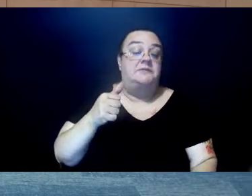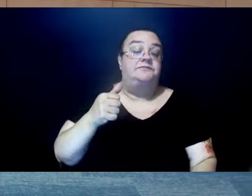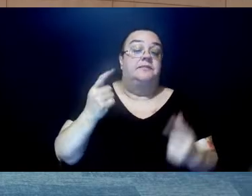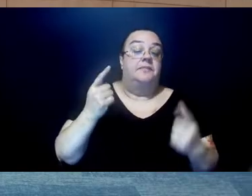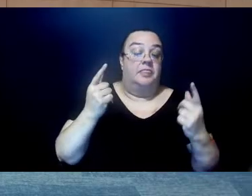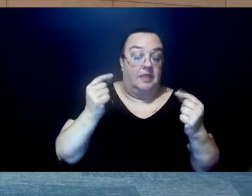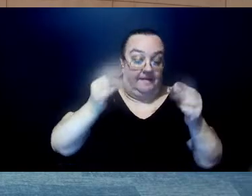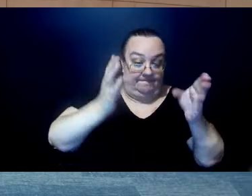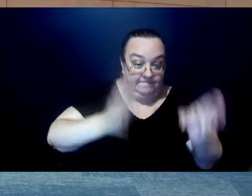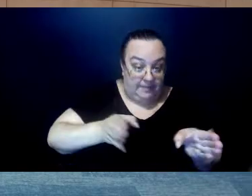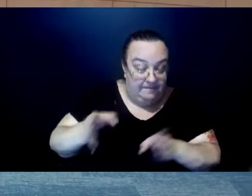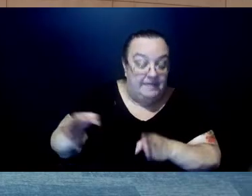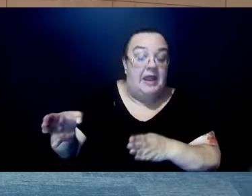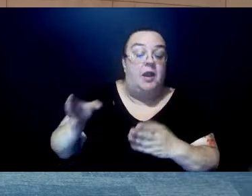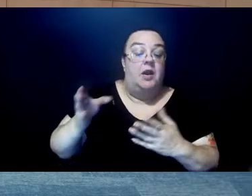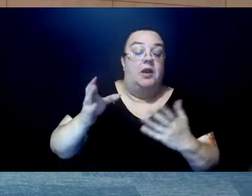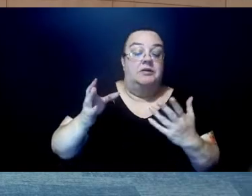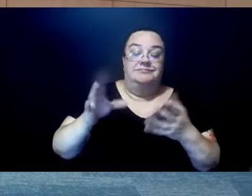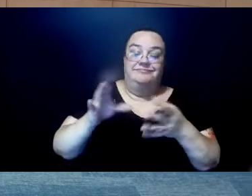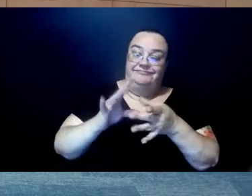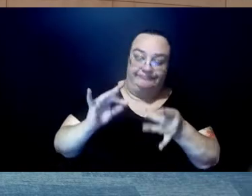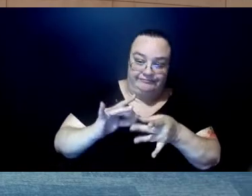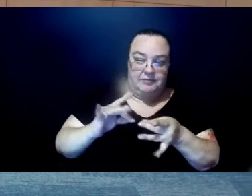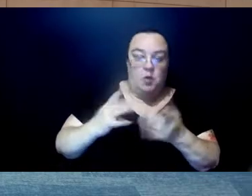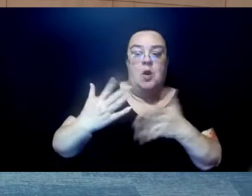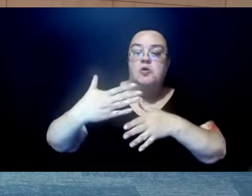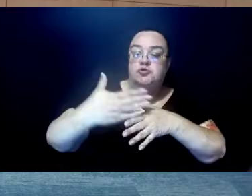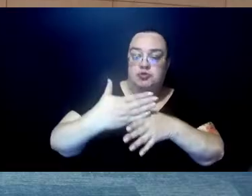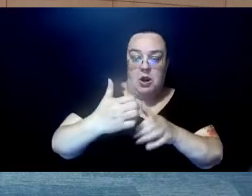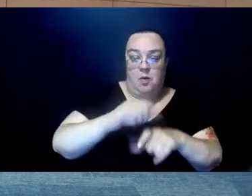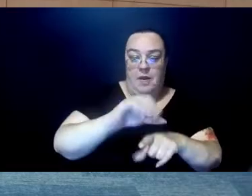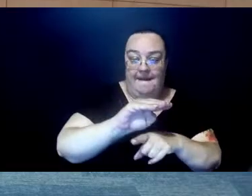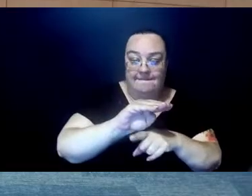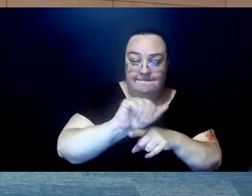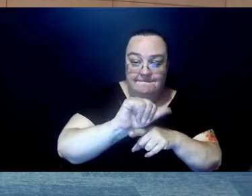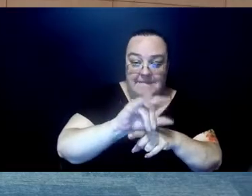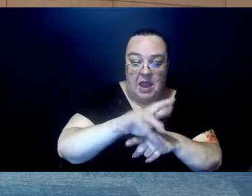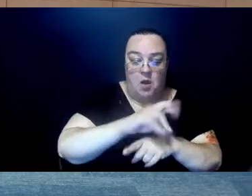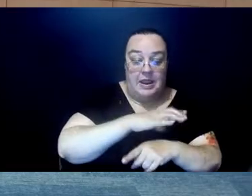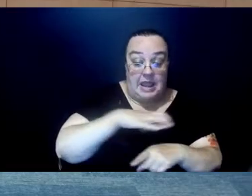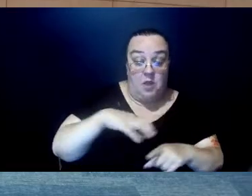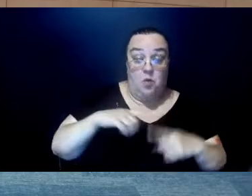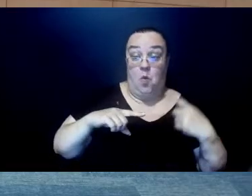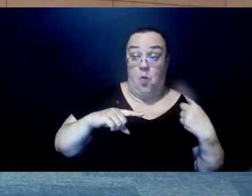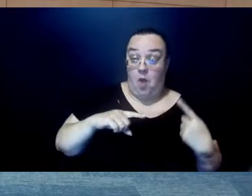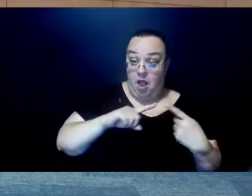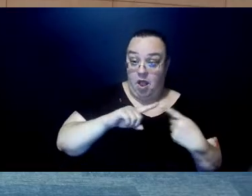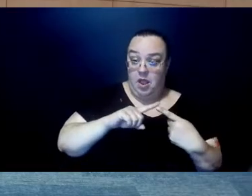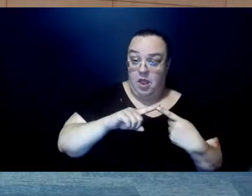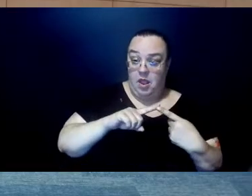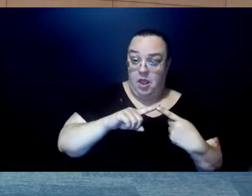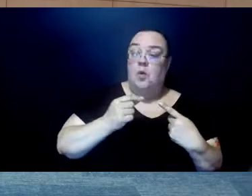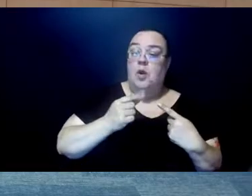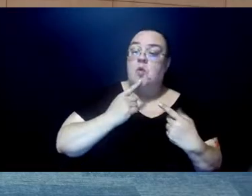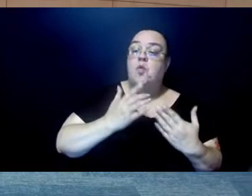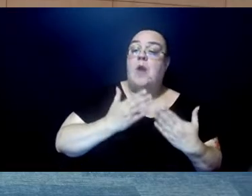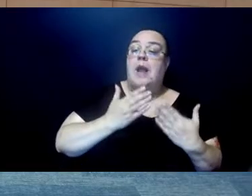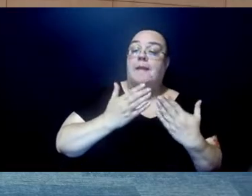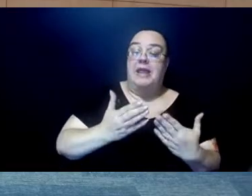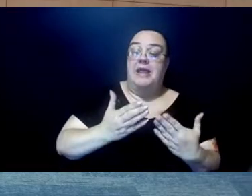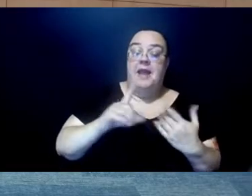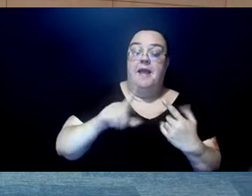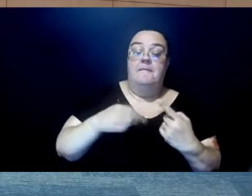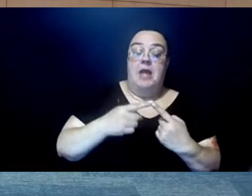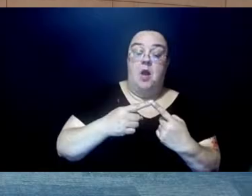statements that they will share with the mayor and council. One is recommendations on the replies to